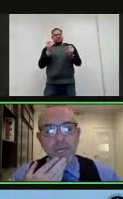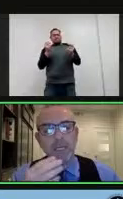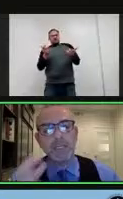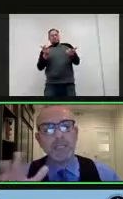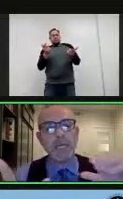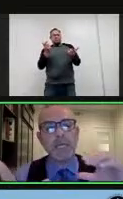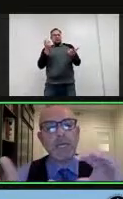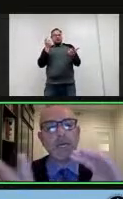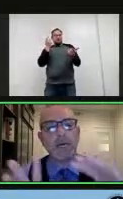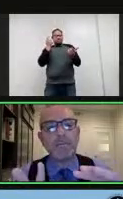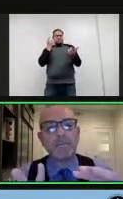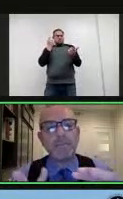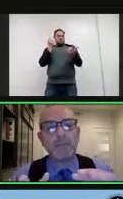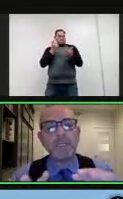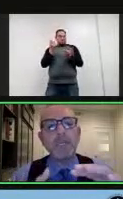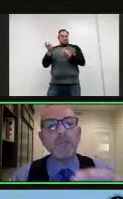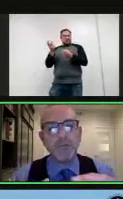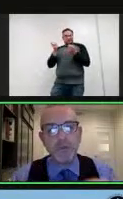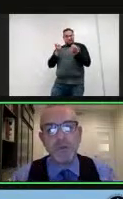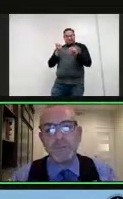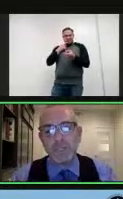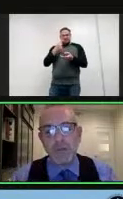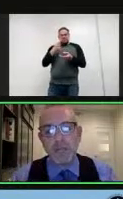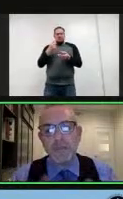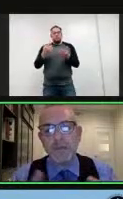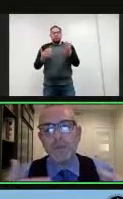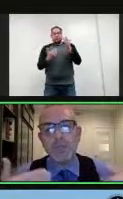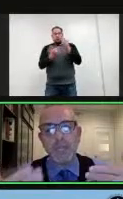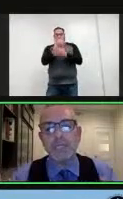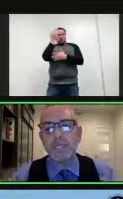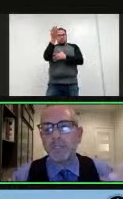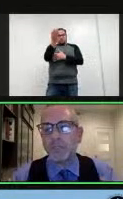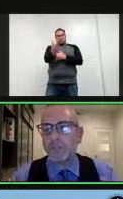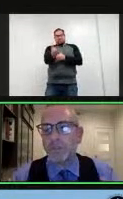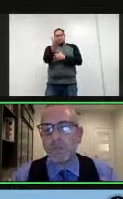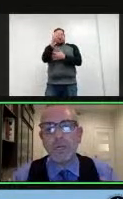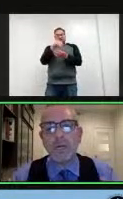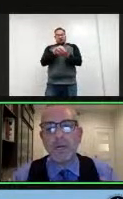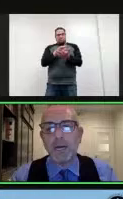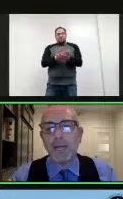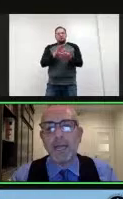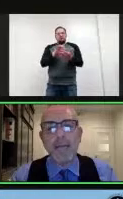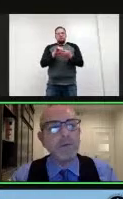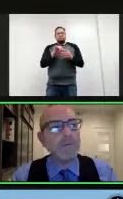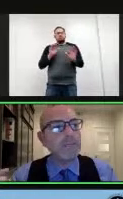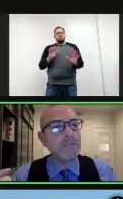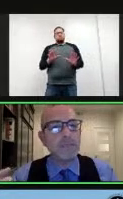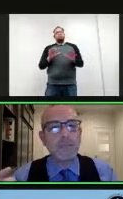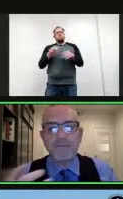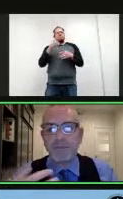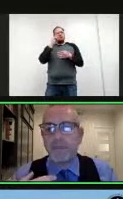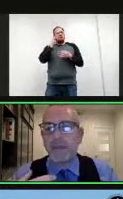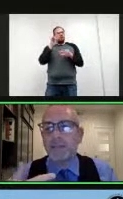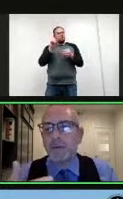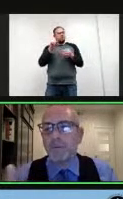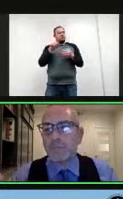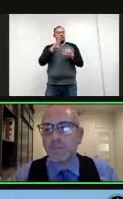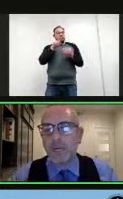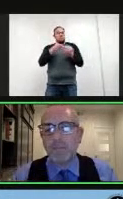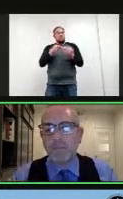said, is a new version of this document, which takes into account the